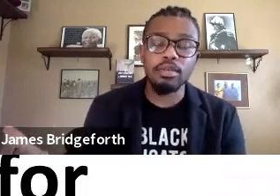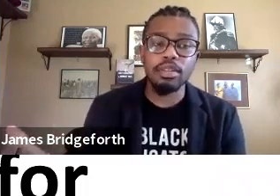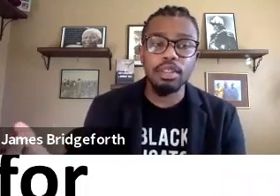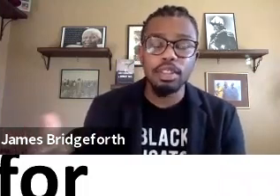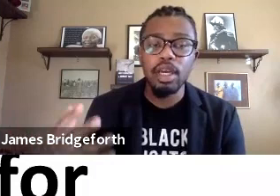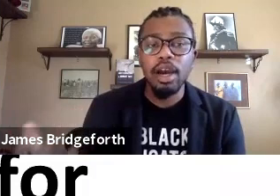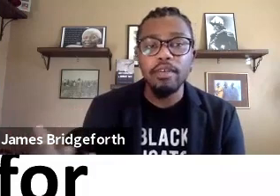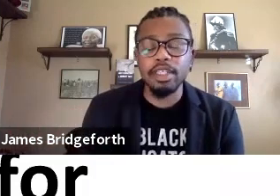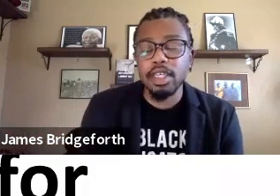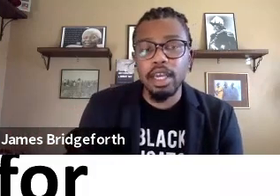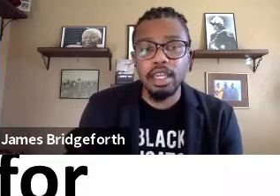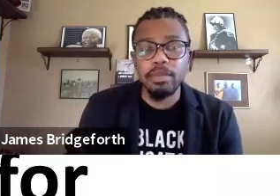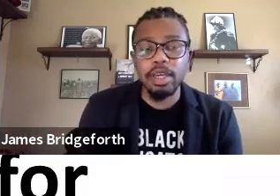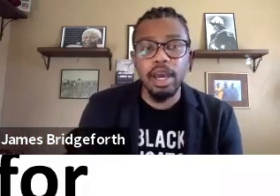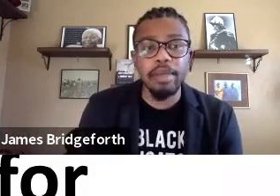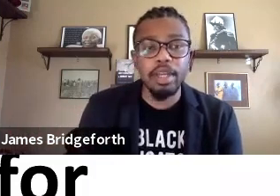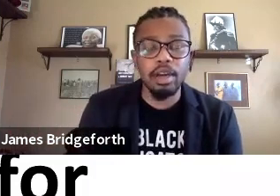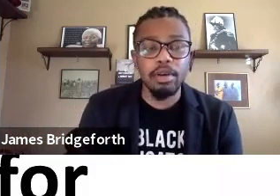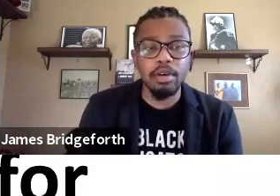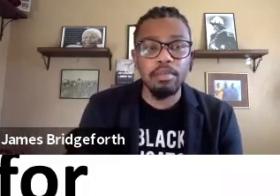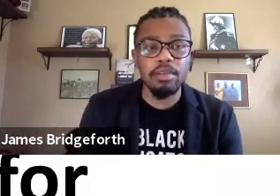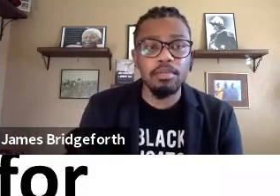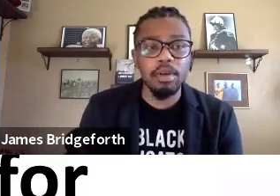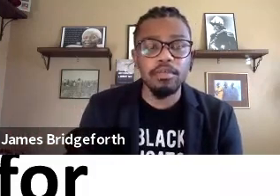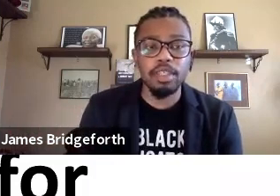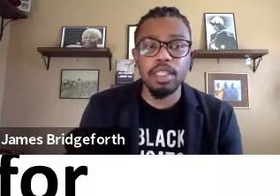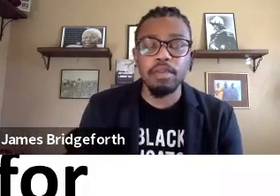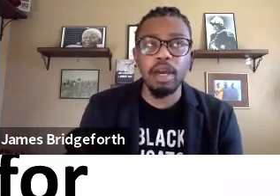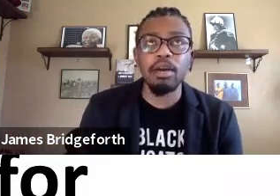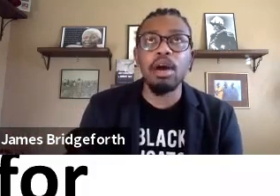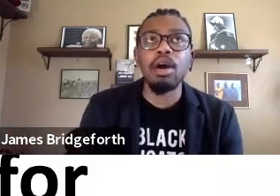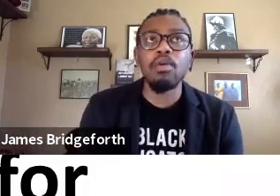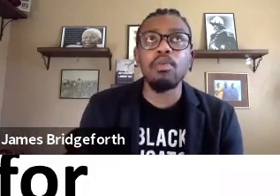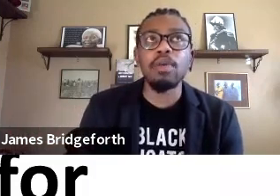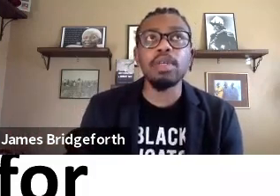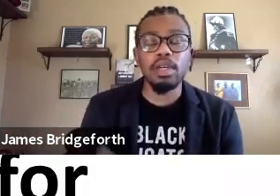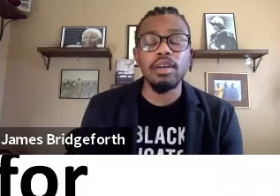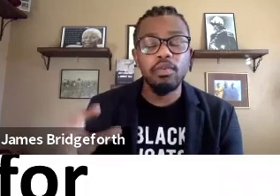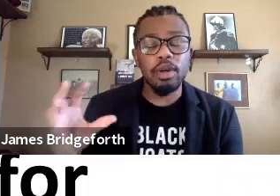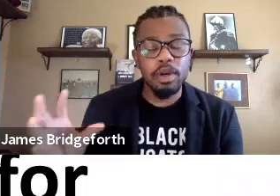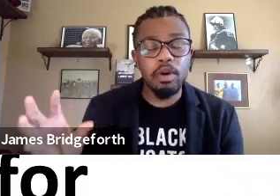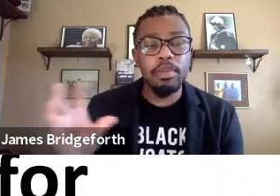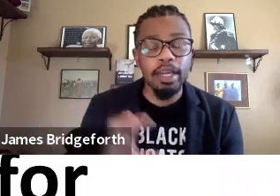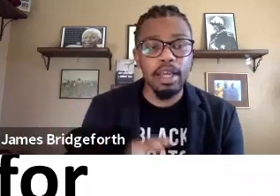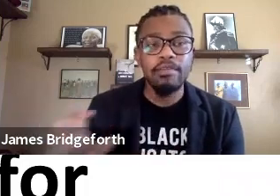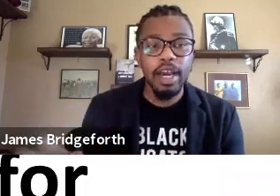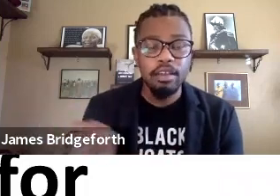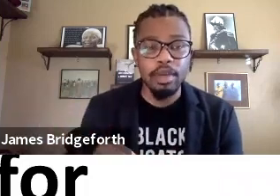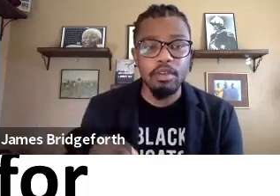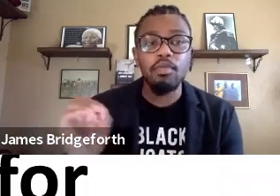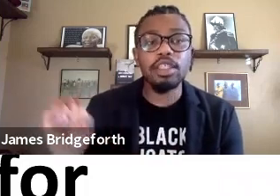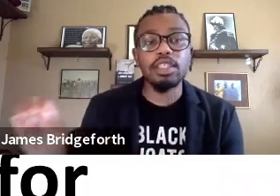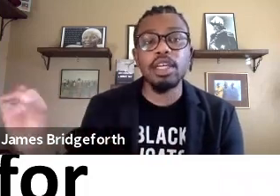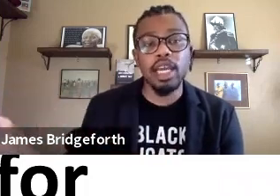Black doctoral students are facing in academia, in our programs, it's important for us to think about when we're looking for, and we're going back to that